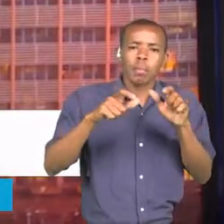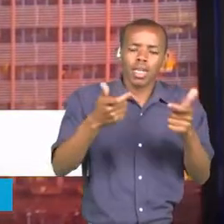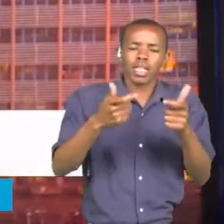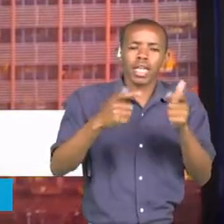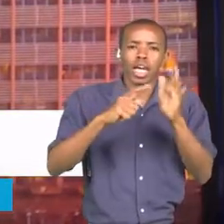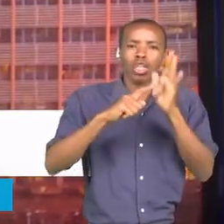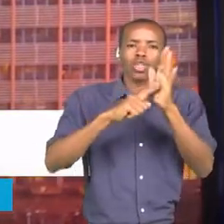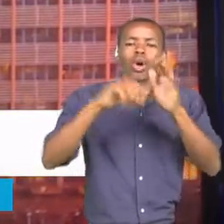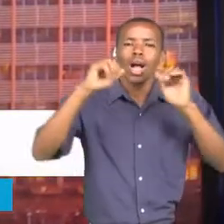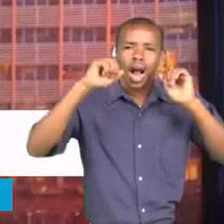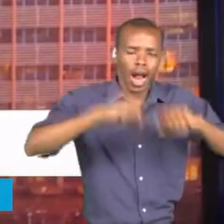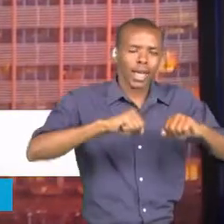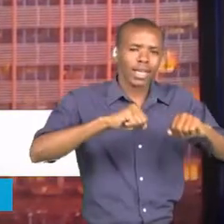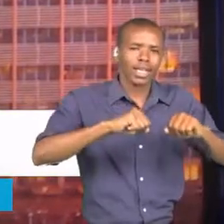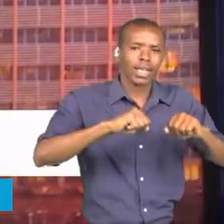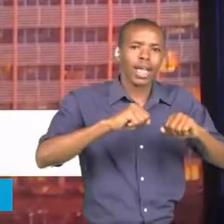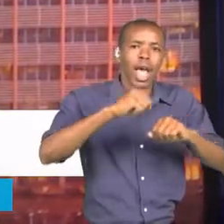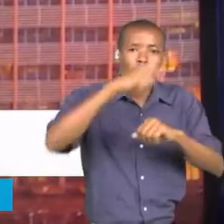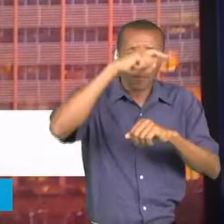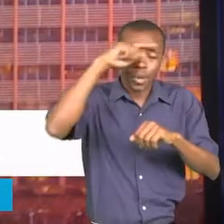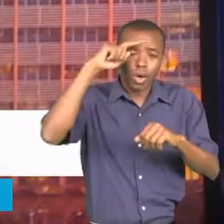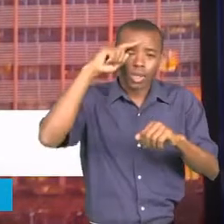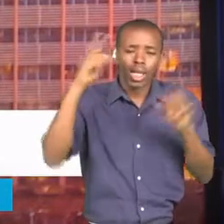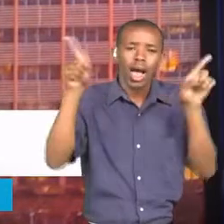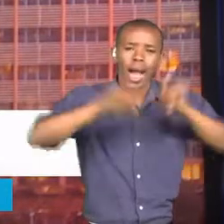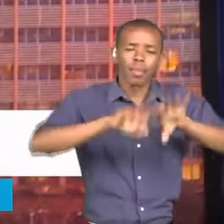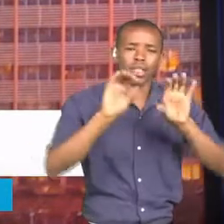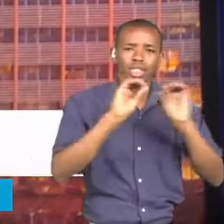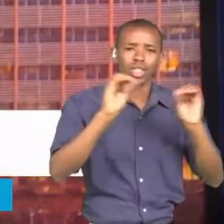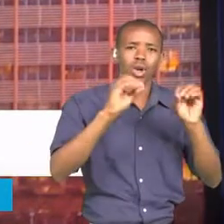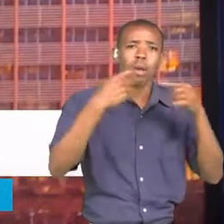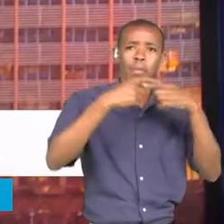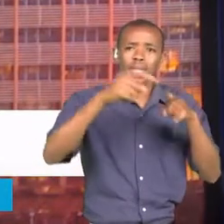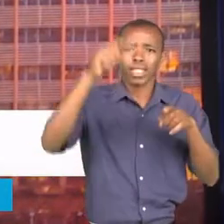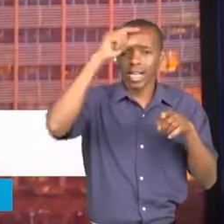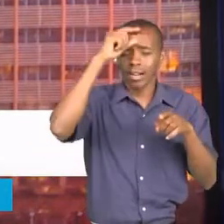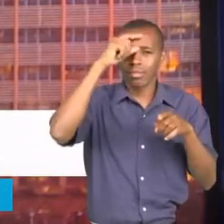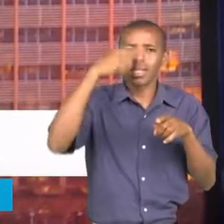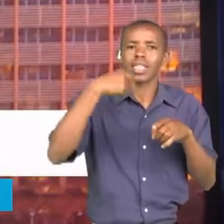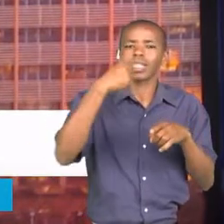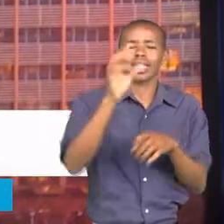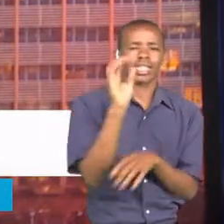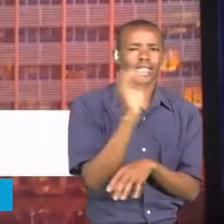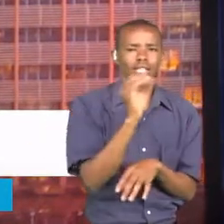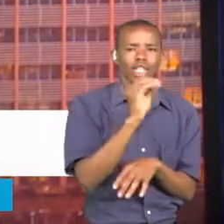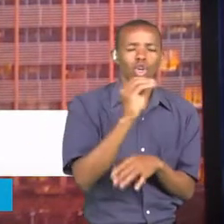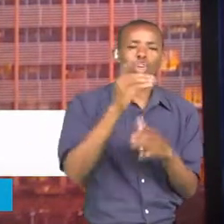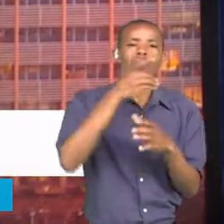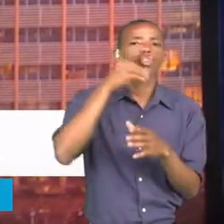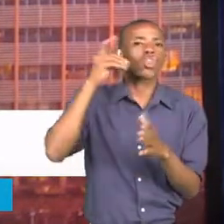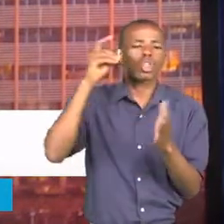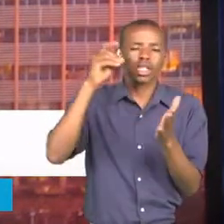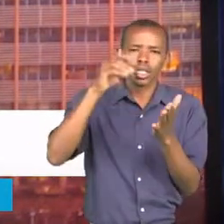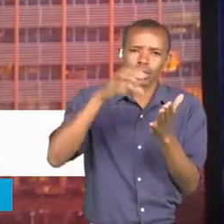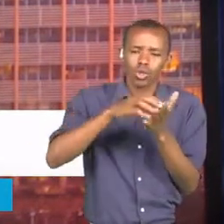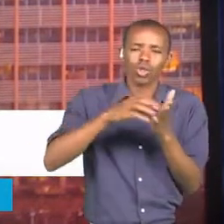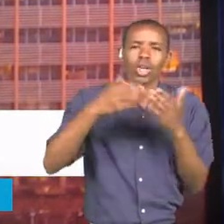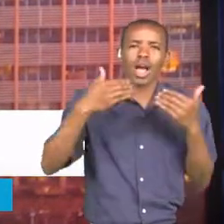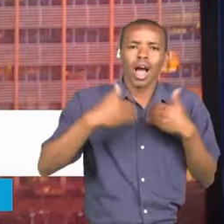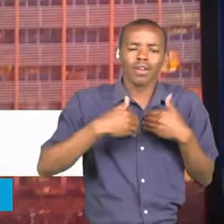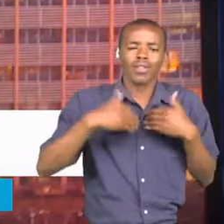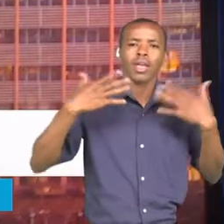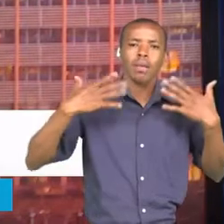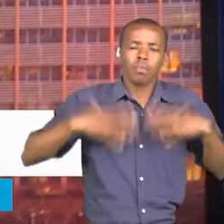it. Not because it is not happening, because the government has not said there's no drought. Okay. They've not said that people are